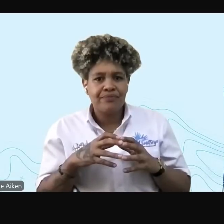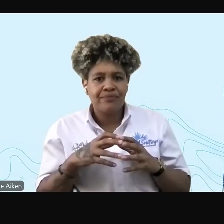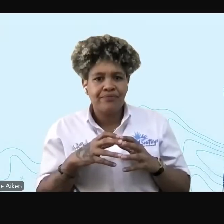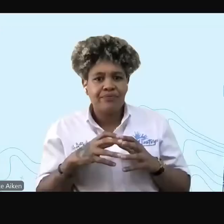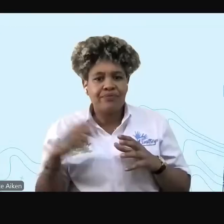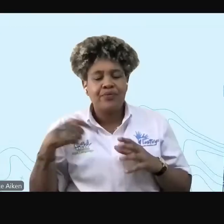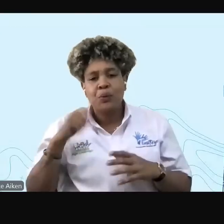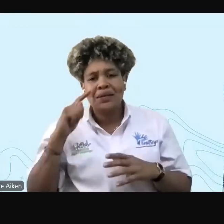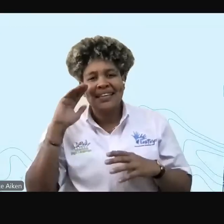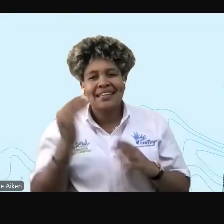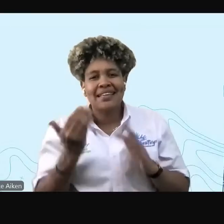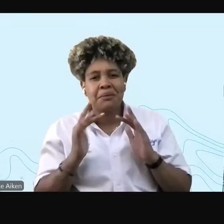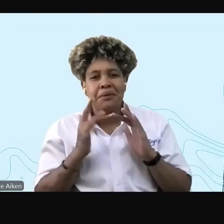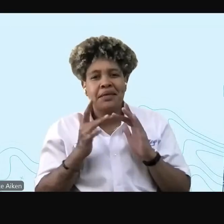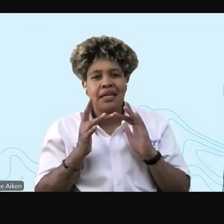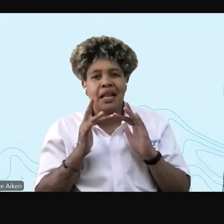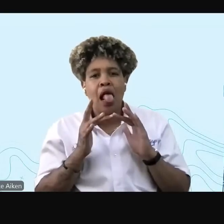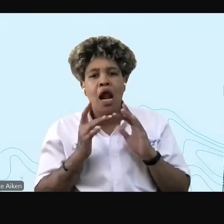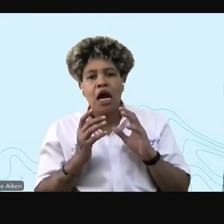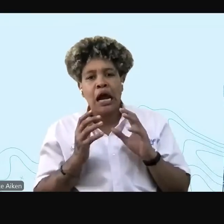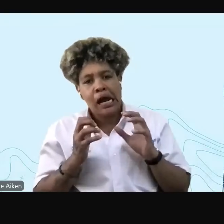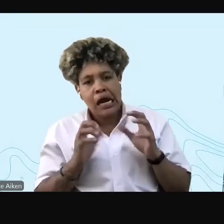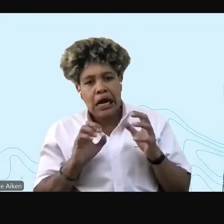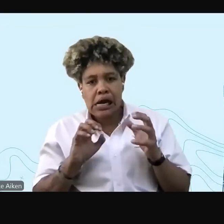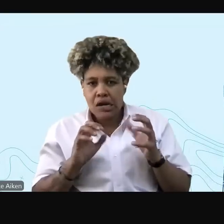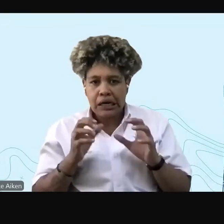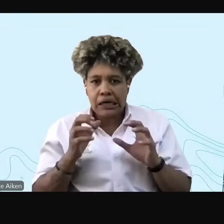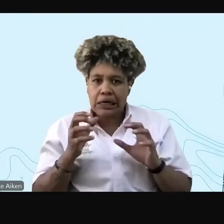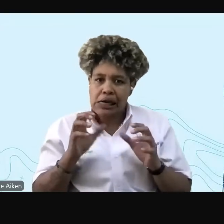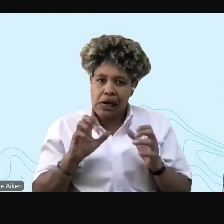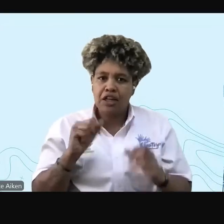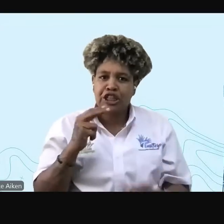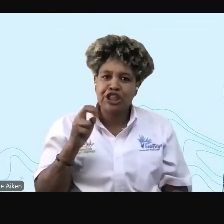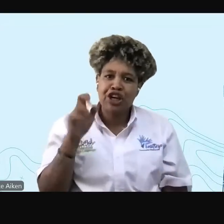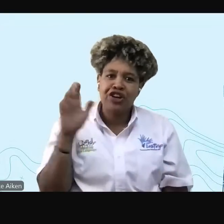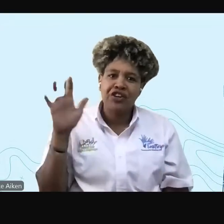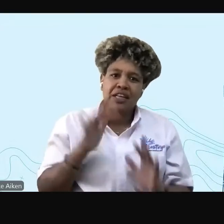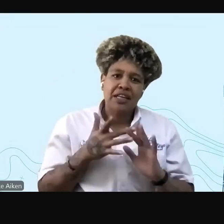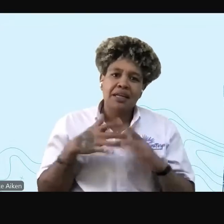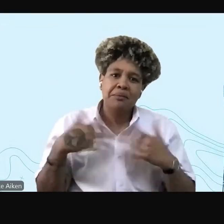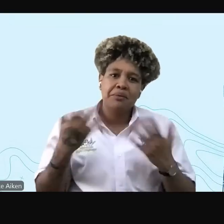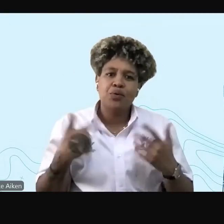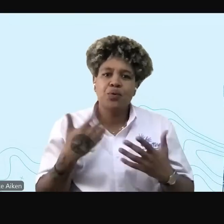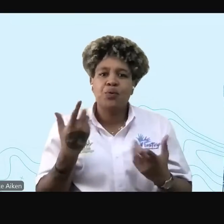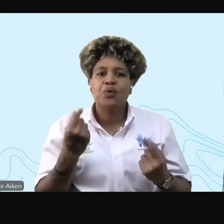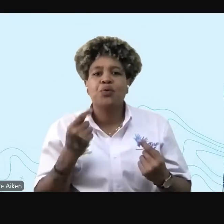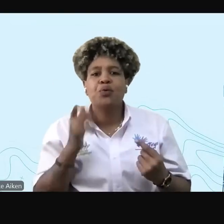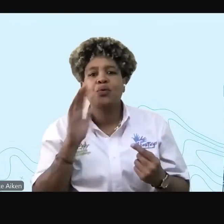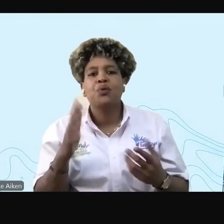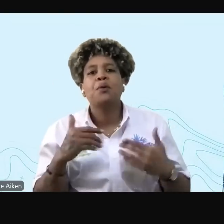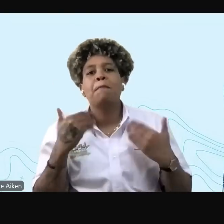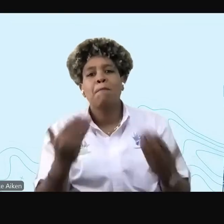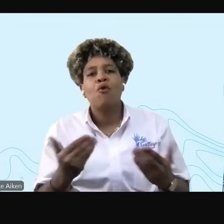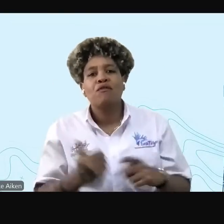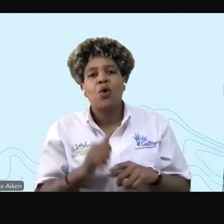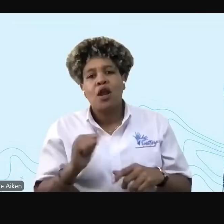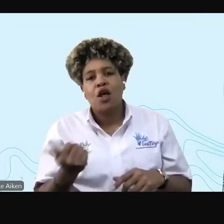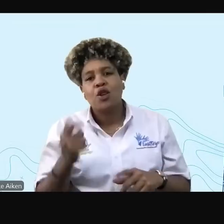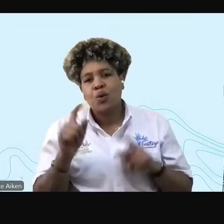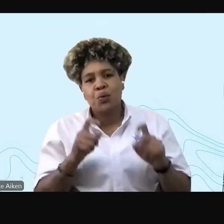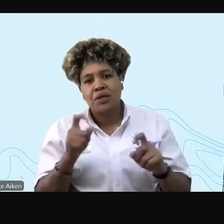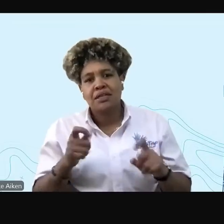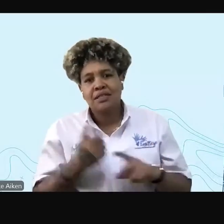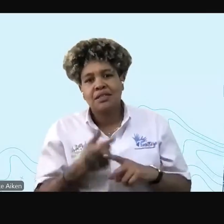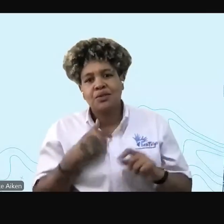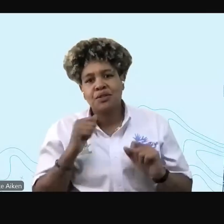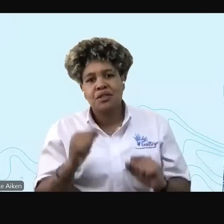We seem to have an interruption in Sherry's connection. So what I'm going to do is I'm going to move on to another question, and